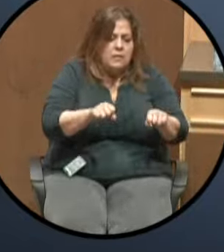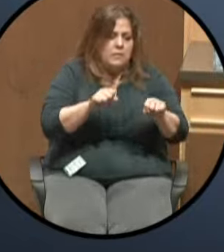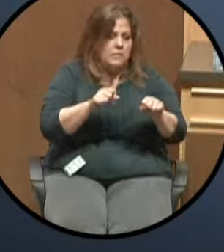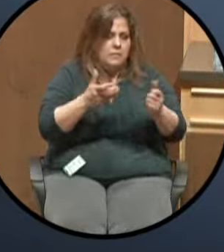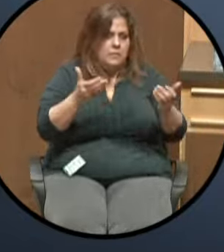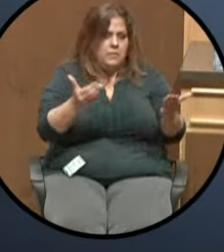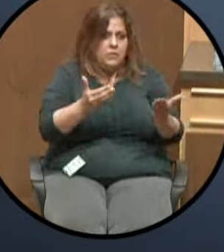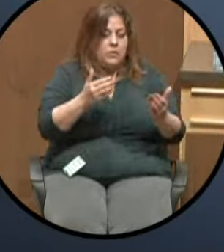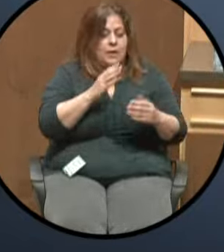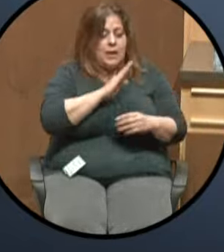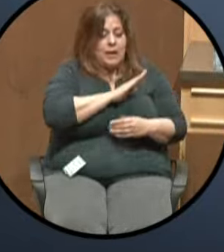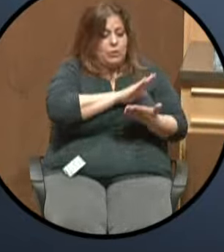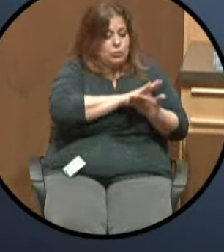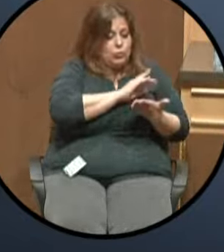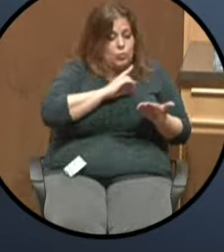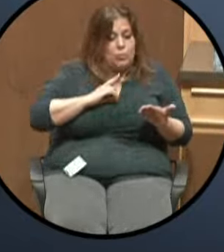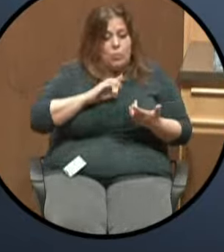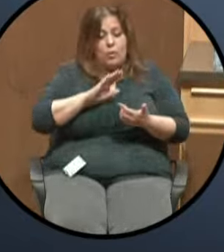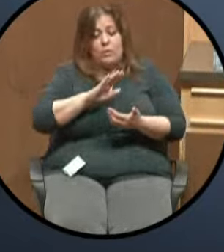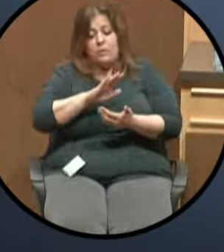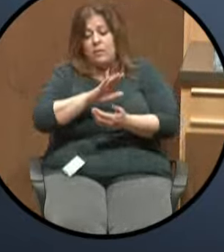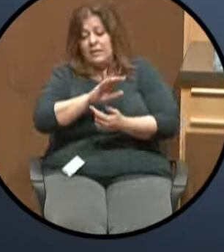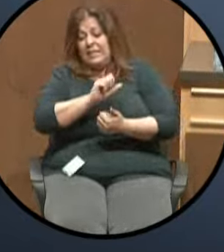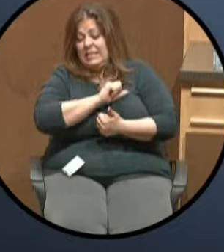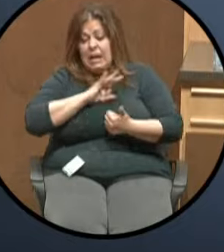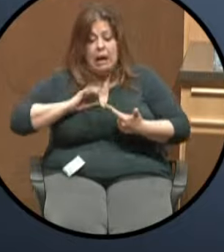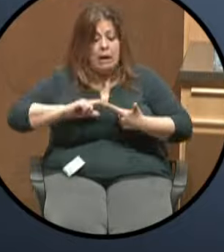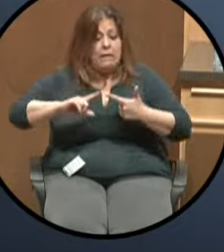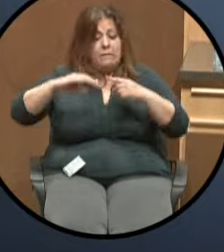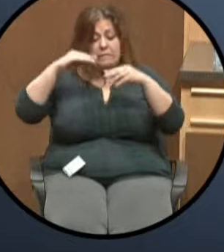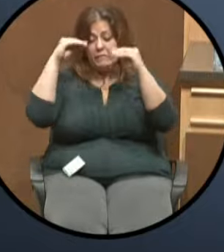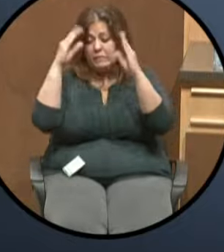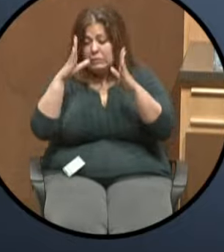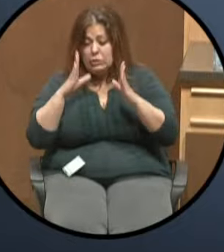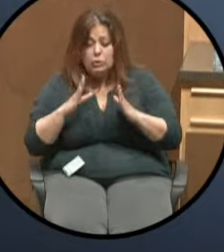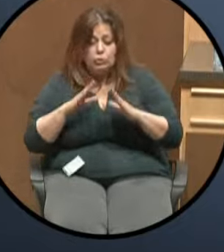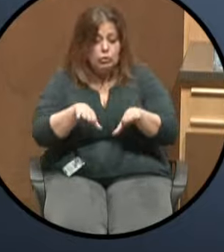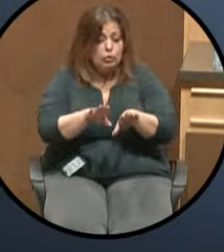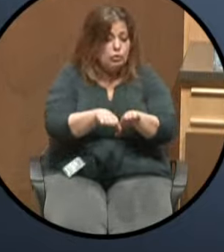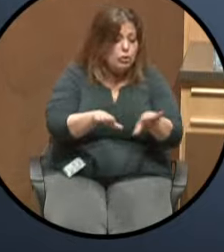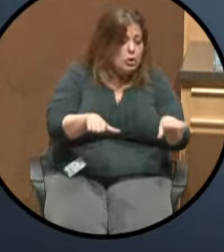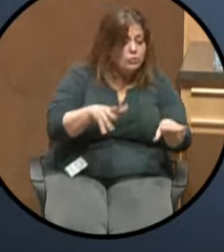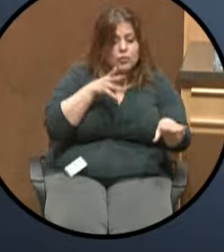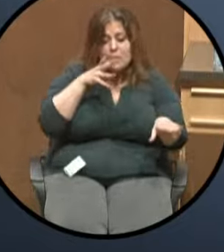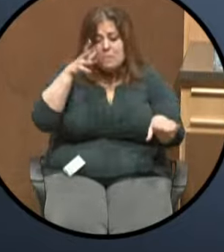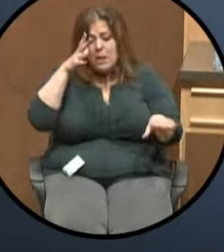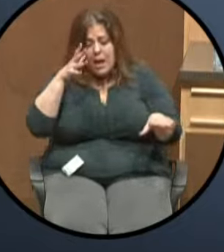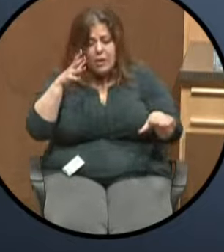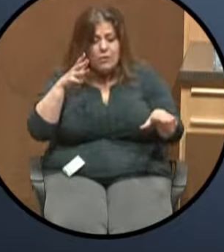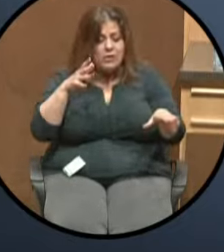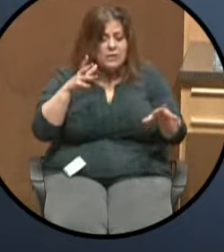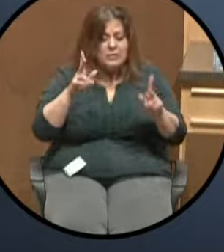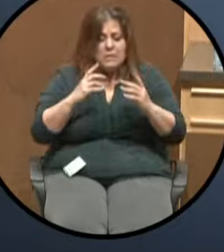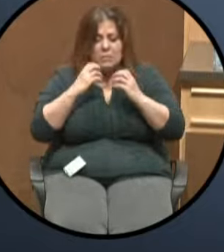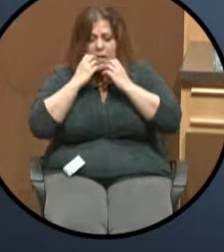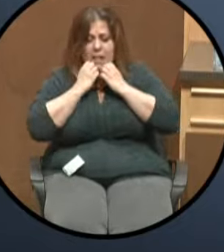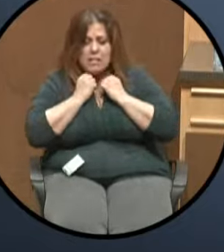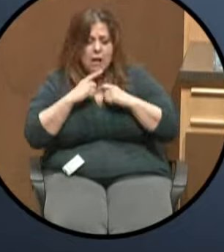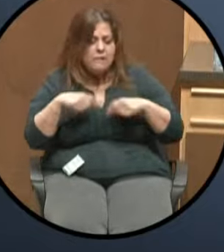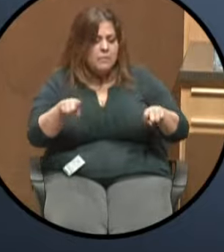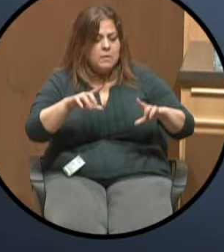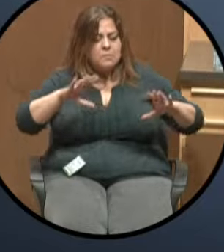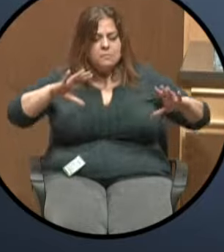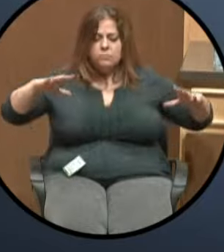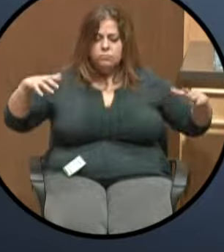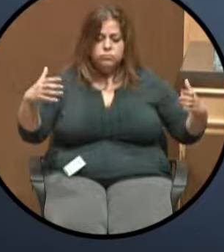think the entire school, its staff, its teachers, its children, its parents, and loved ones should